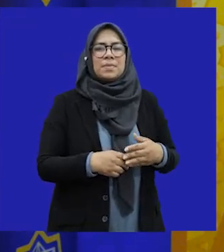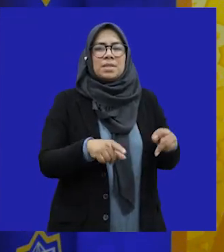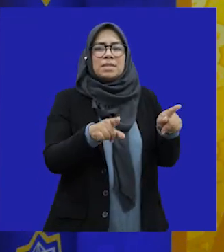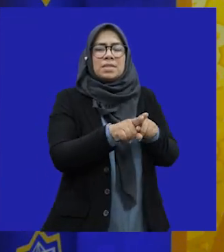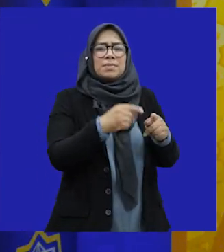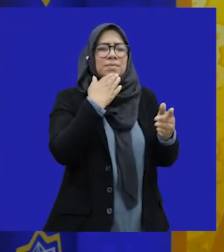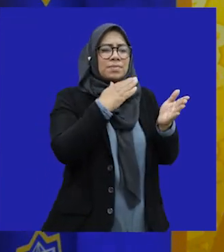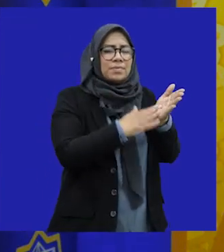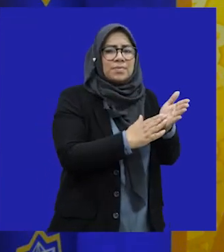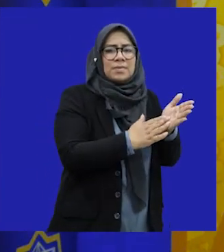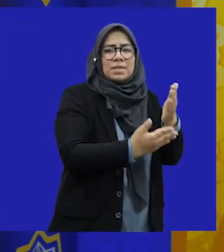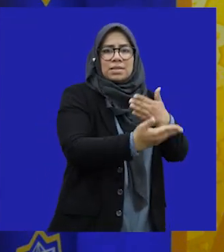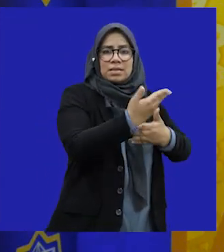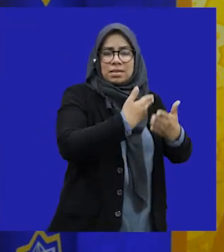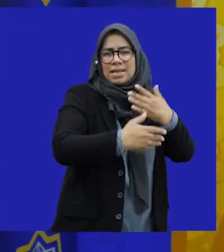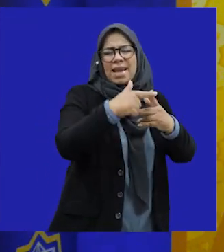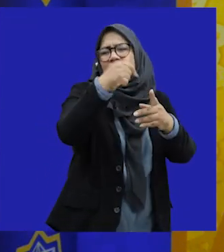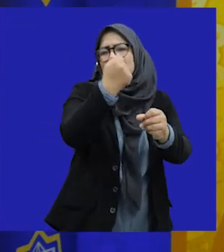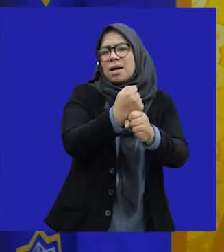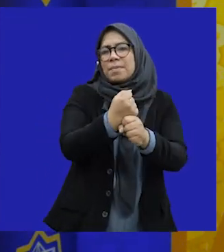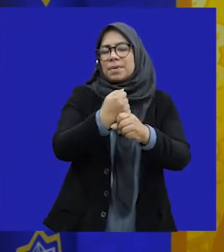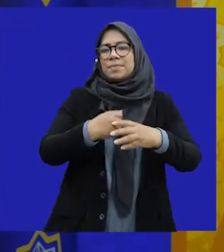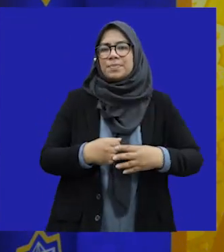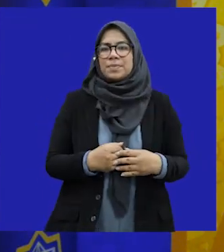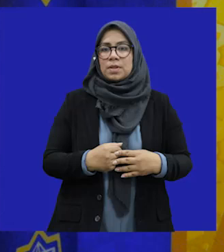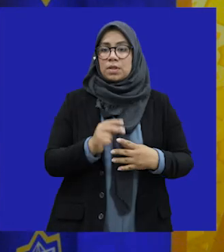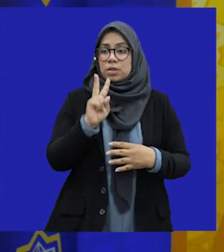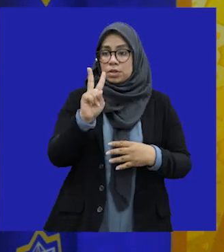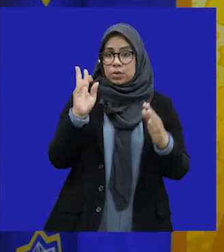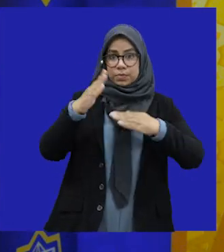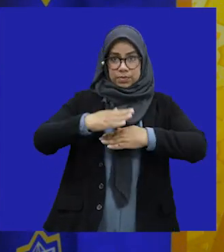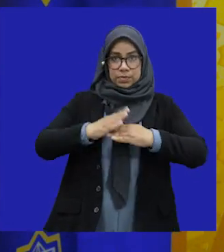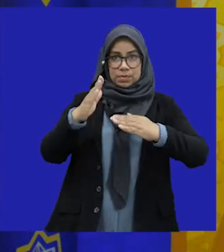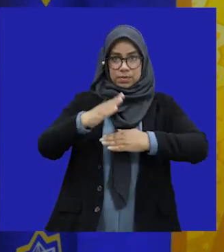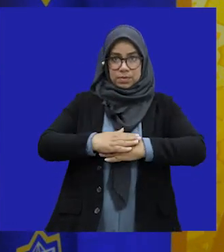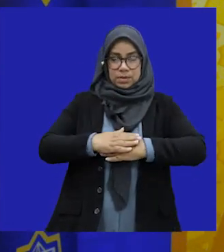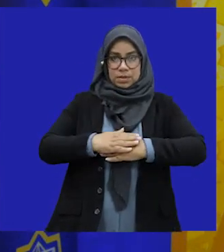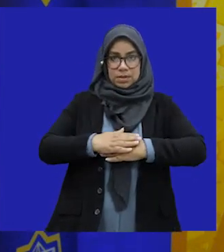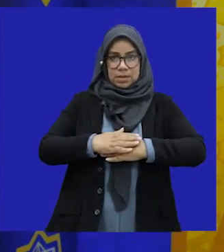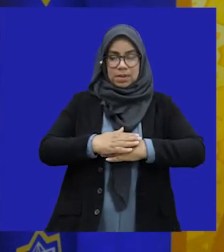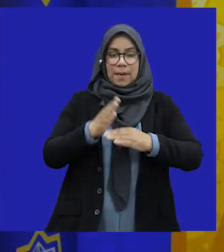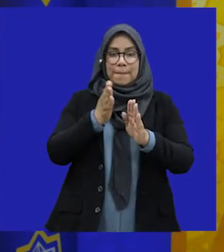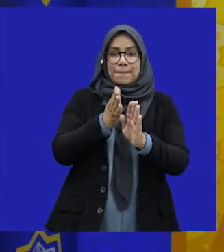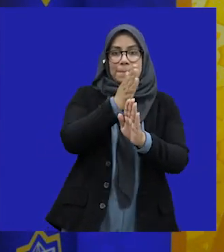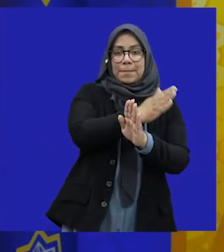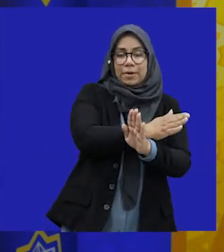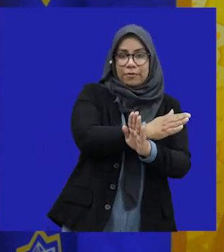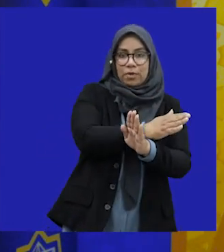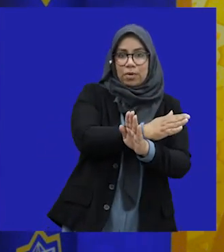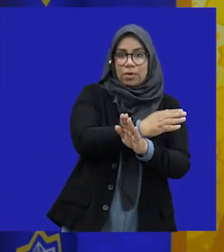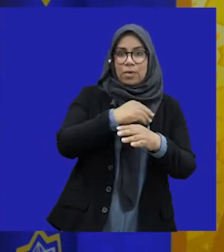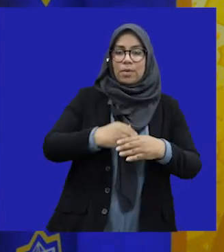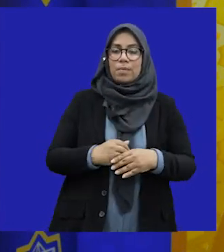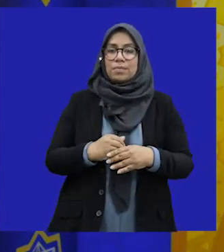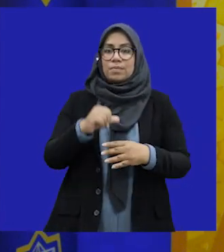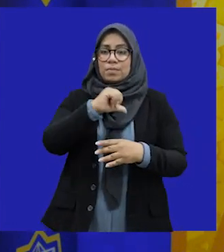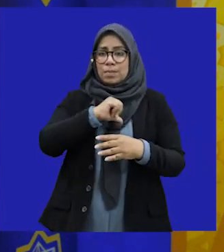consistent in praying. For example, the 2 units that is prayed before Fajr